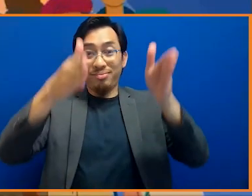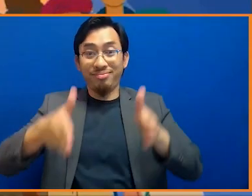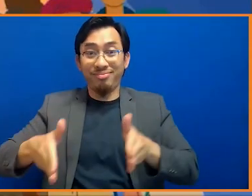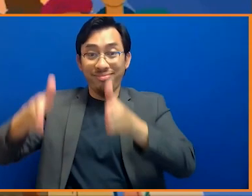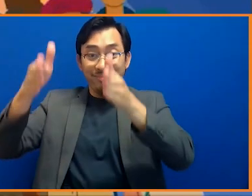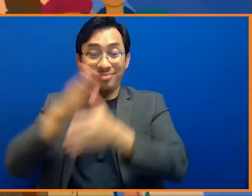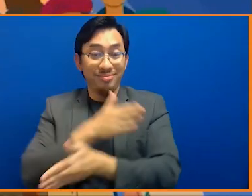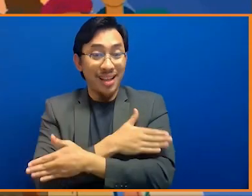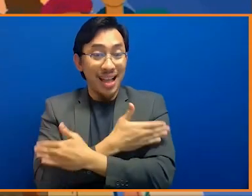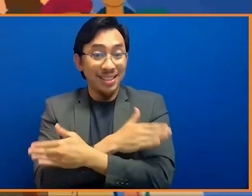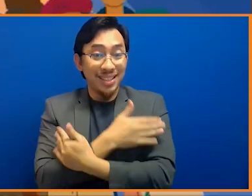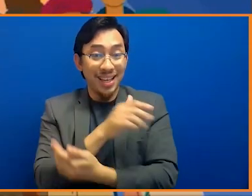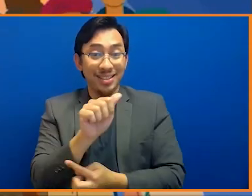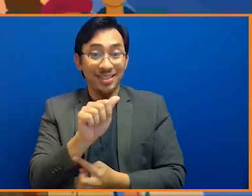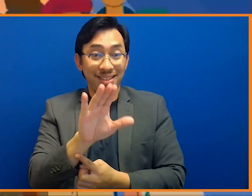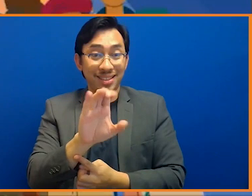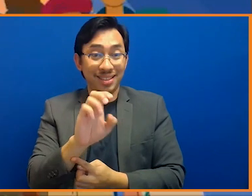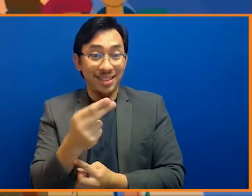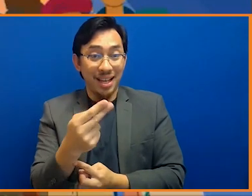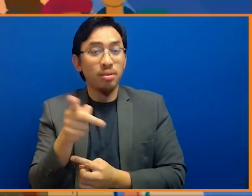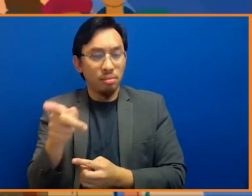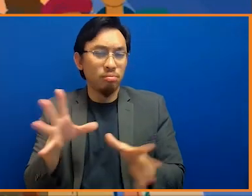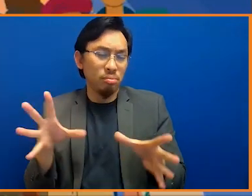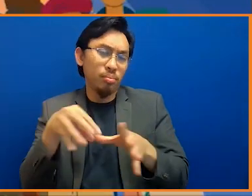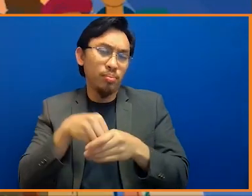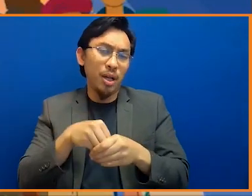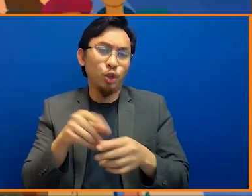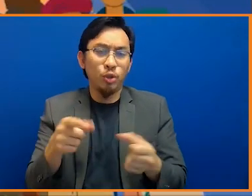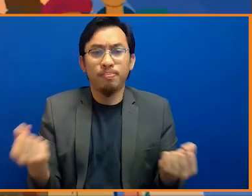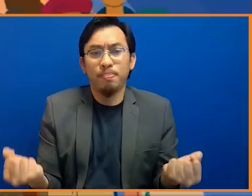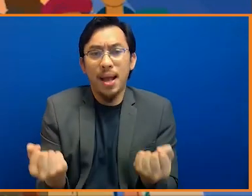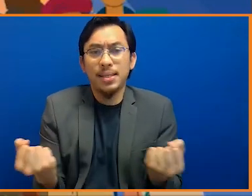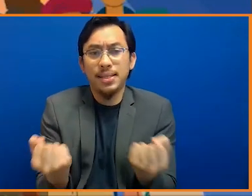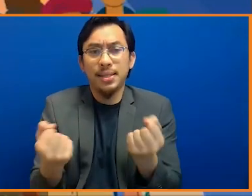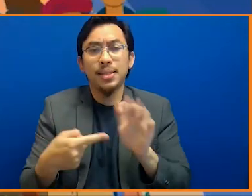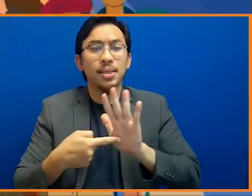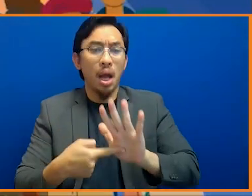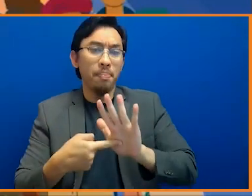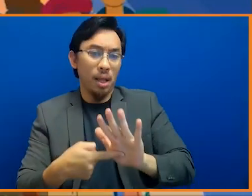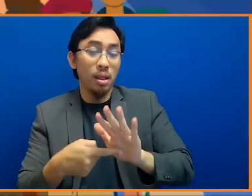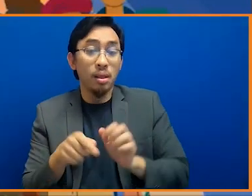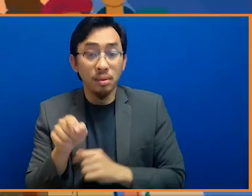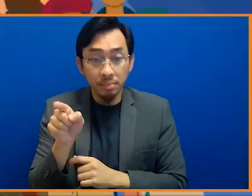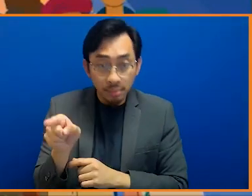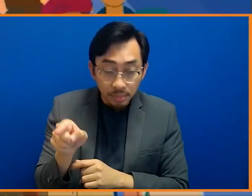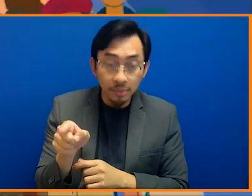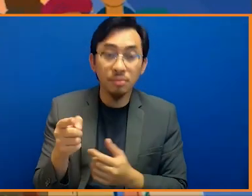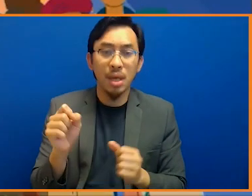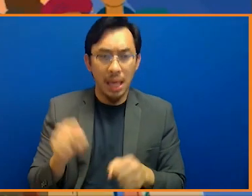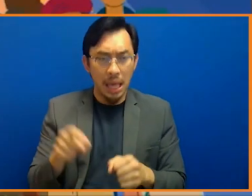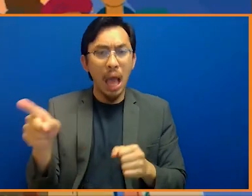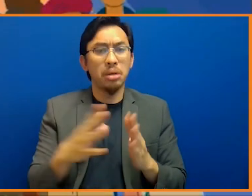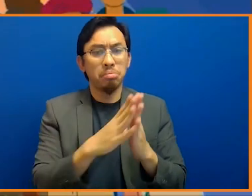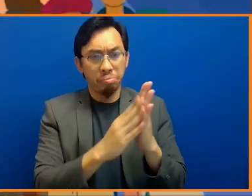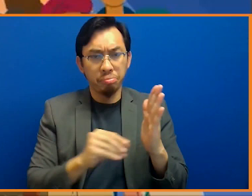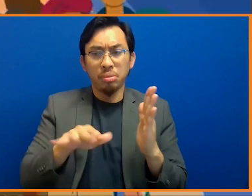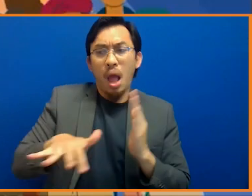Aceh, this is part of the practical examples in that probably we can apply in our